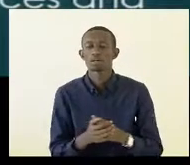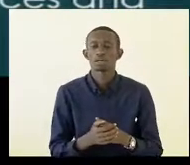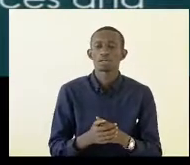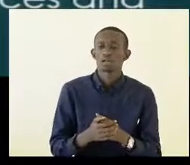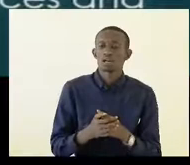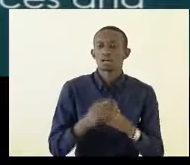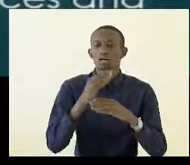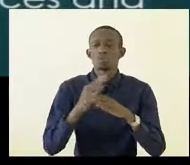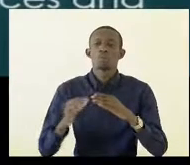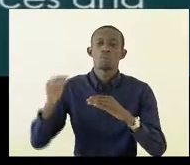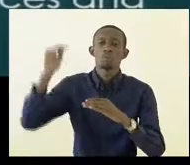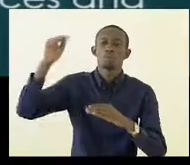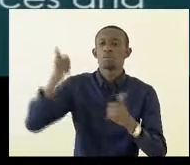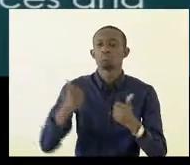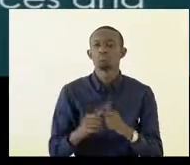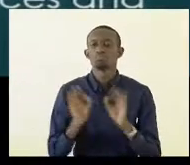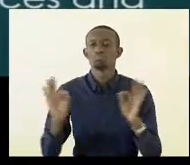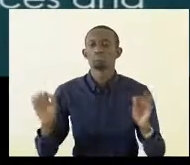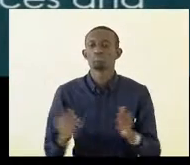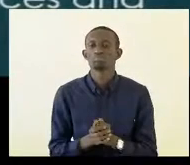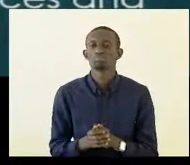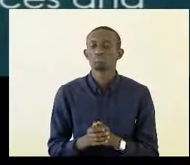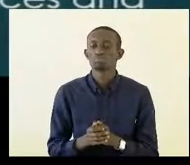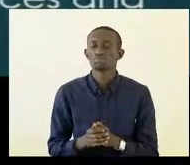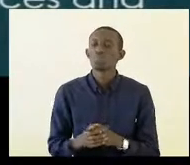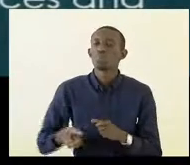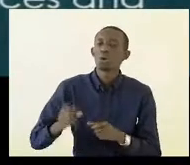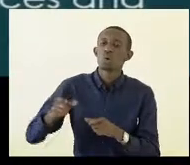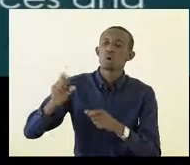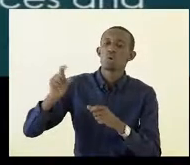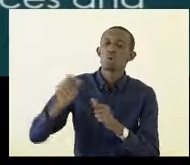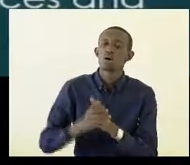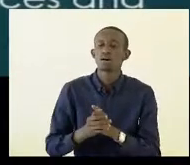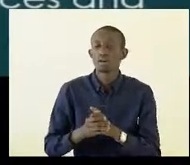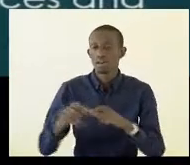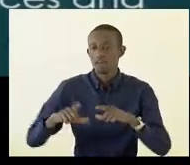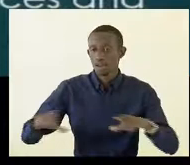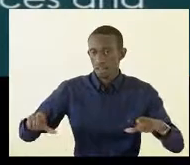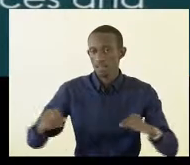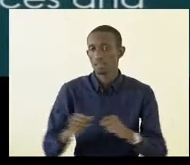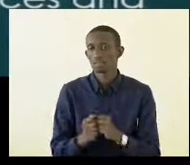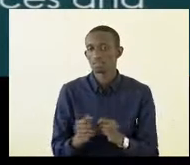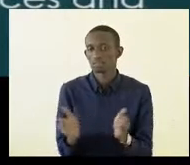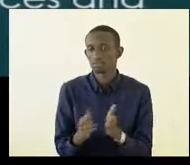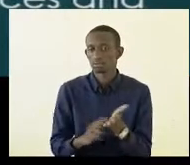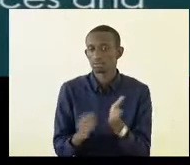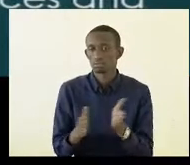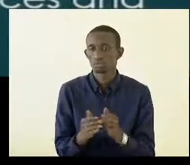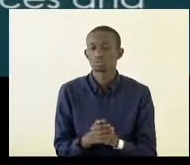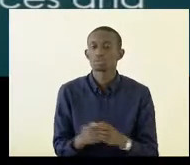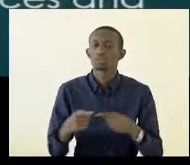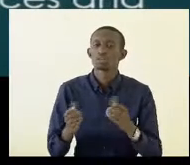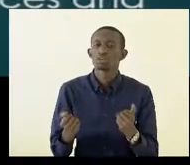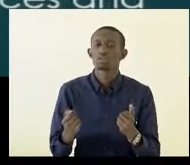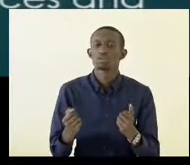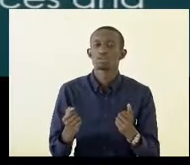houses, stairs, and all that, we increase how much the land can give us. We also have conventional economists.